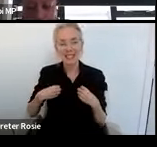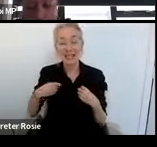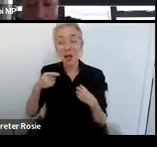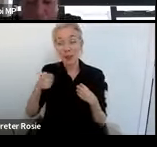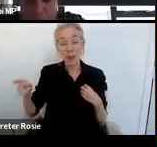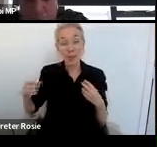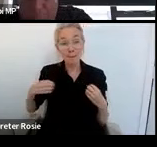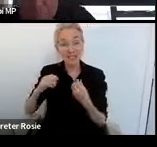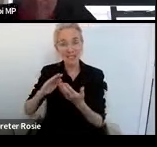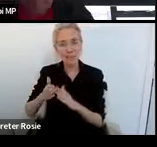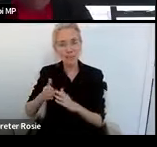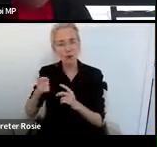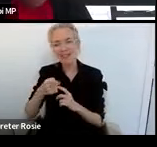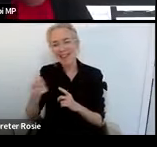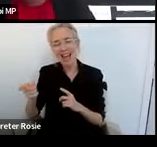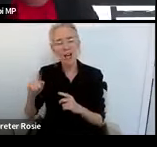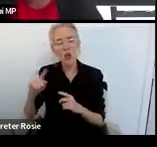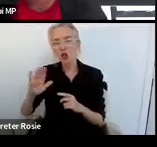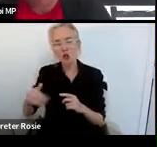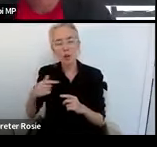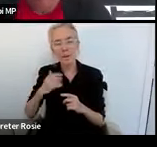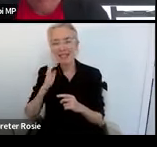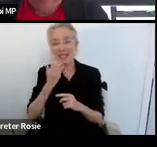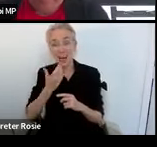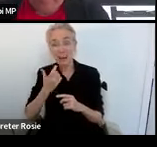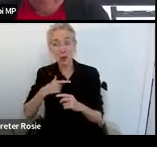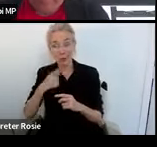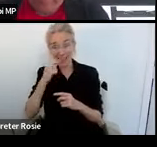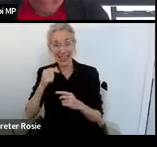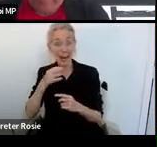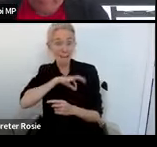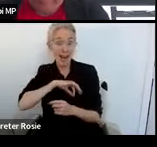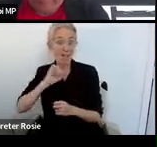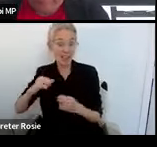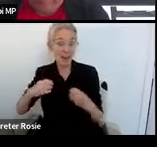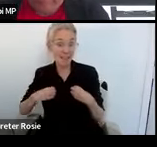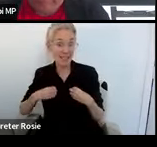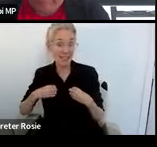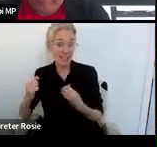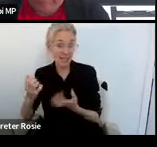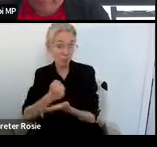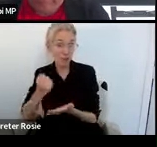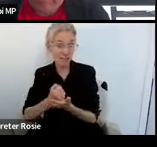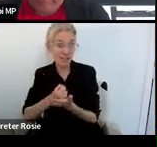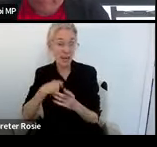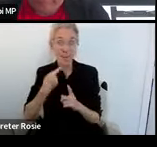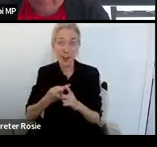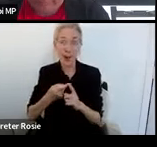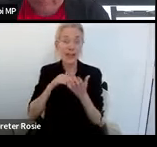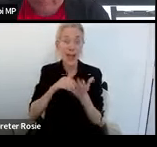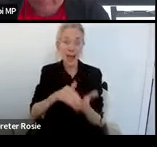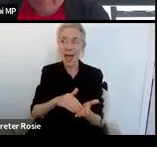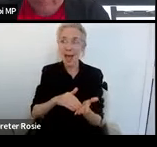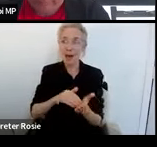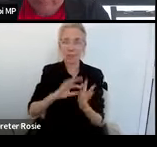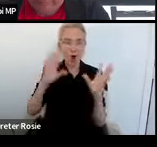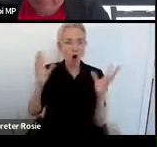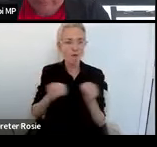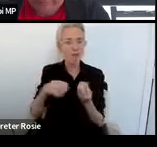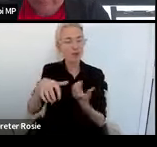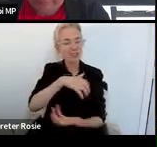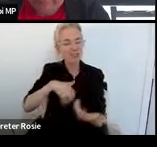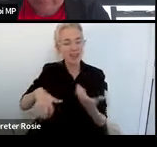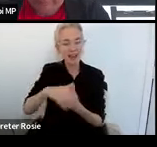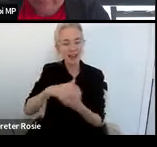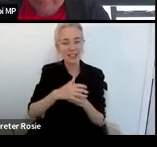It's actually a great thing for business, great thing for culture, a great thing overall. And although bureaucrats are a problem, the